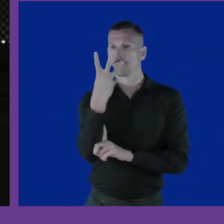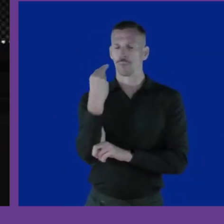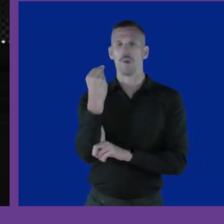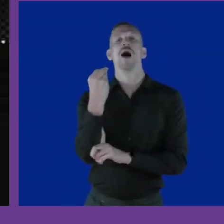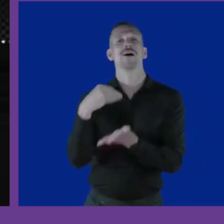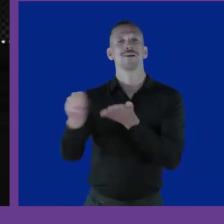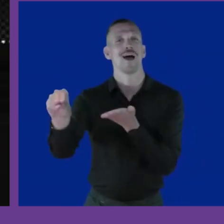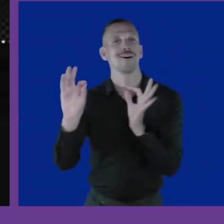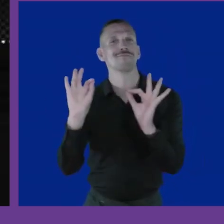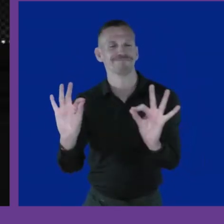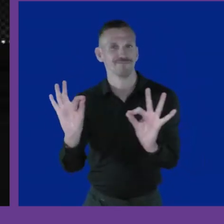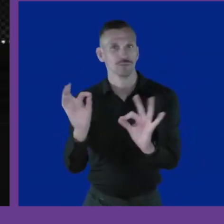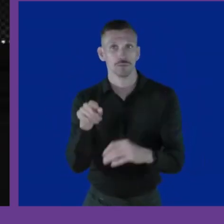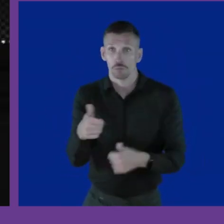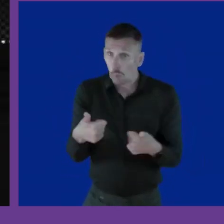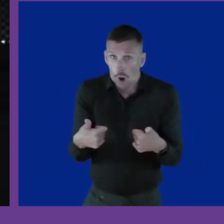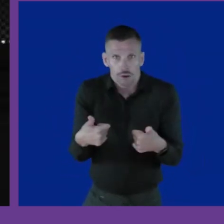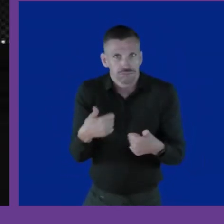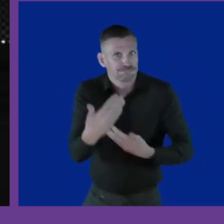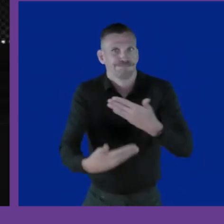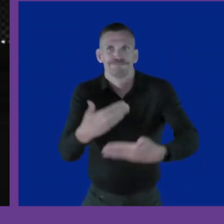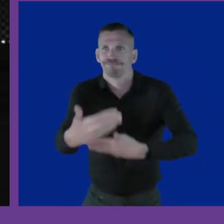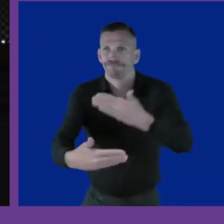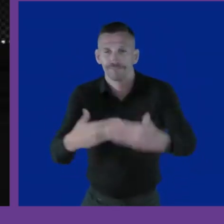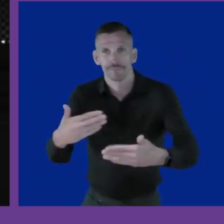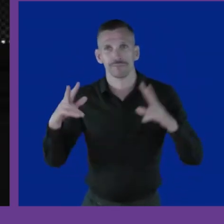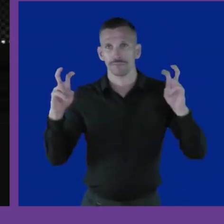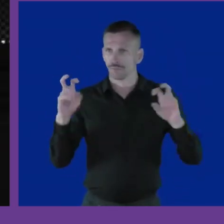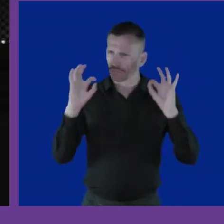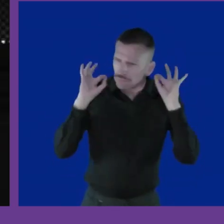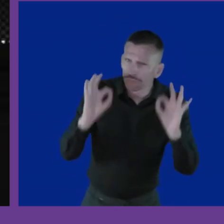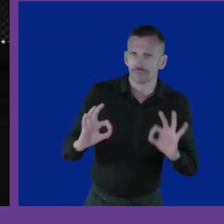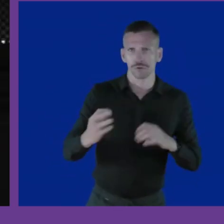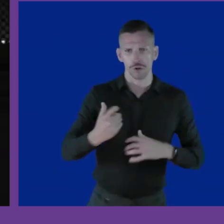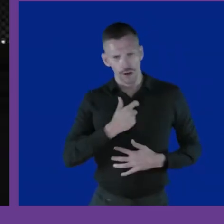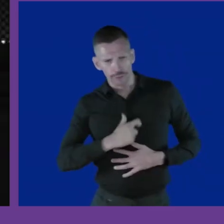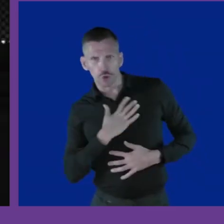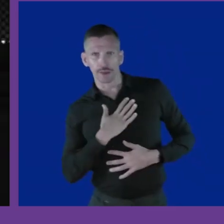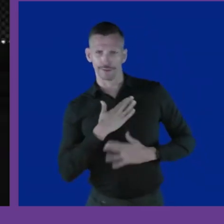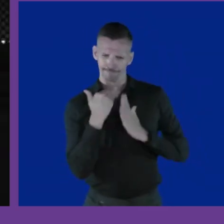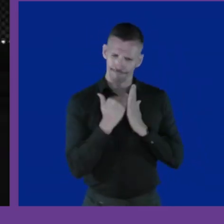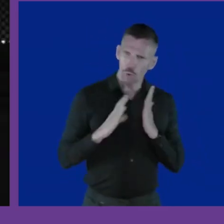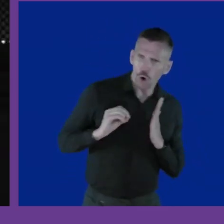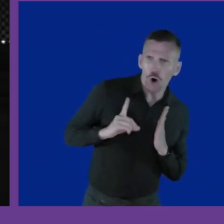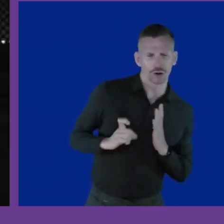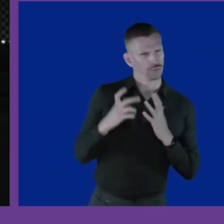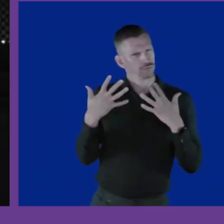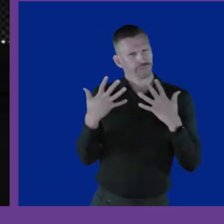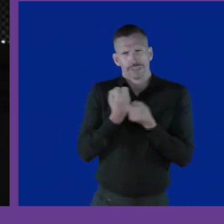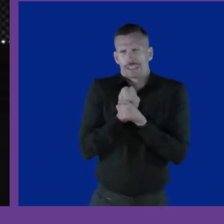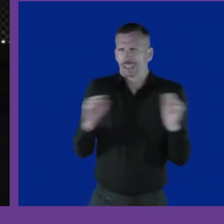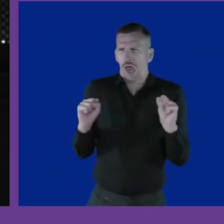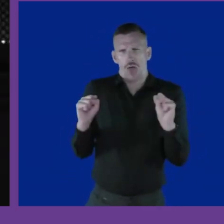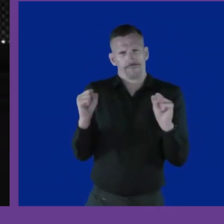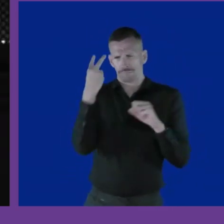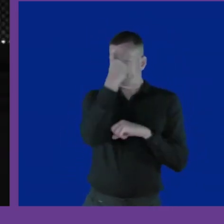but basically that allows not only to identify the holder of the card, but to verify the transaction and validate the